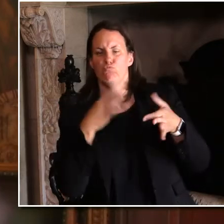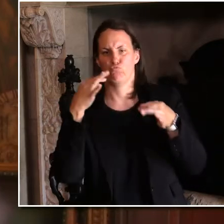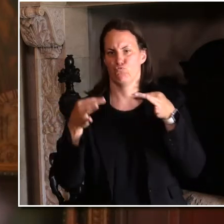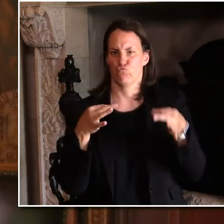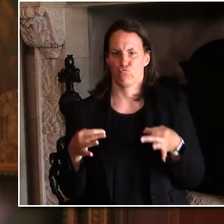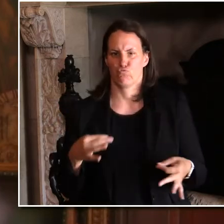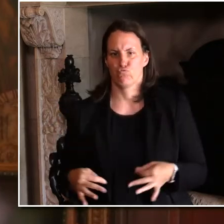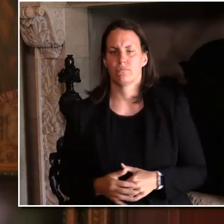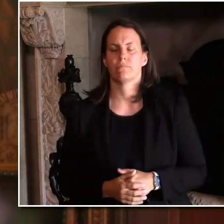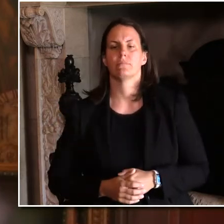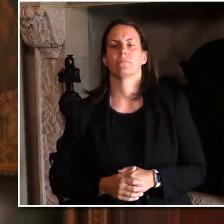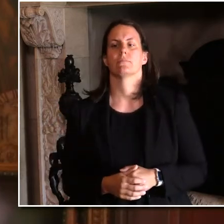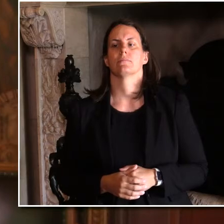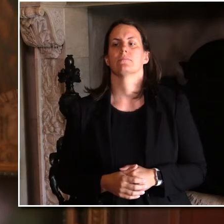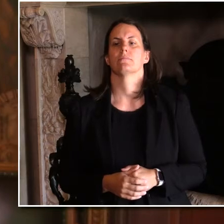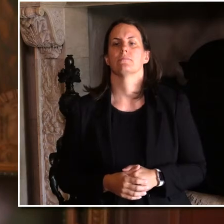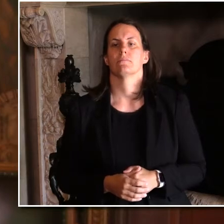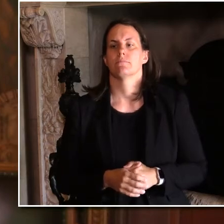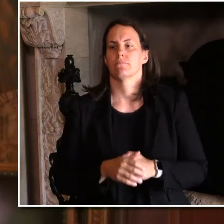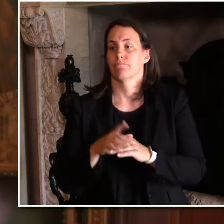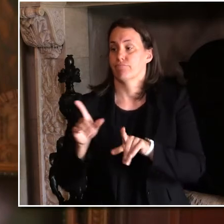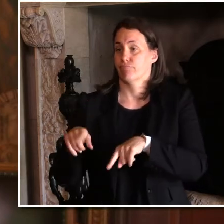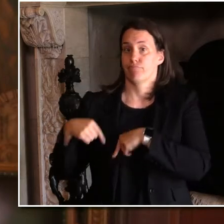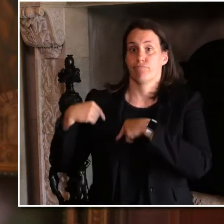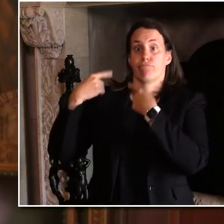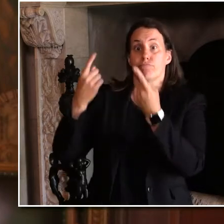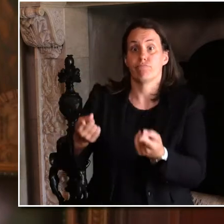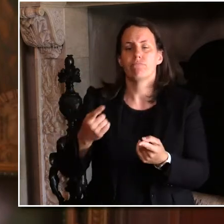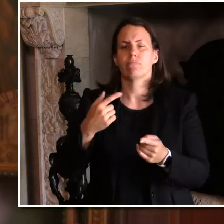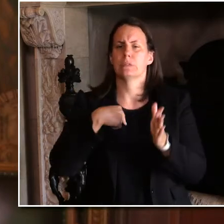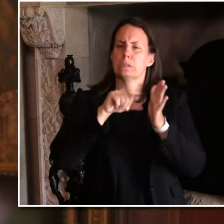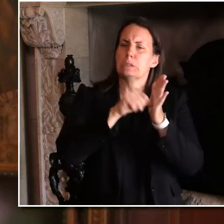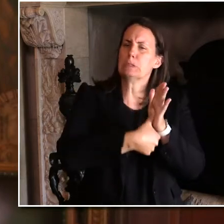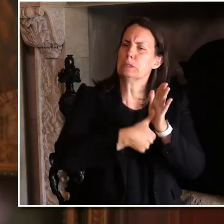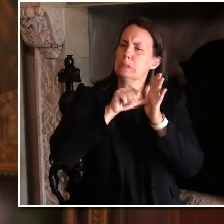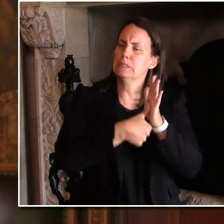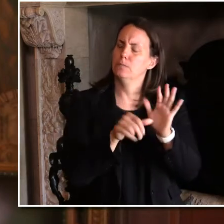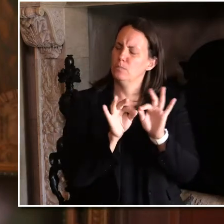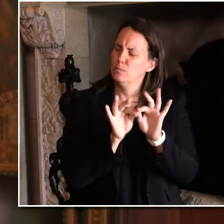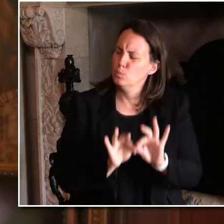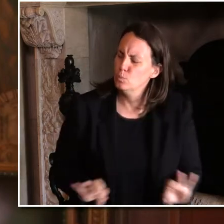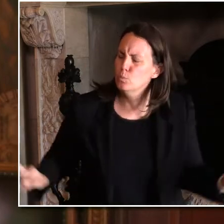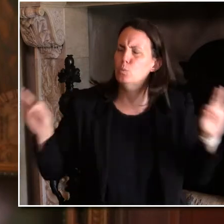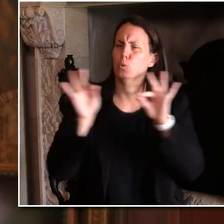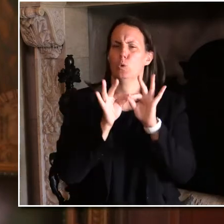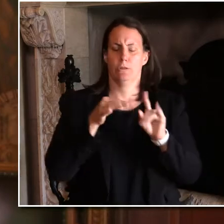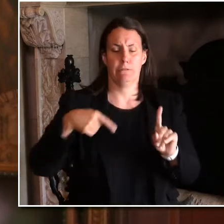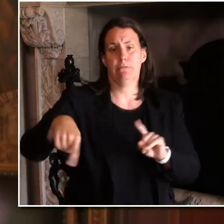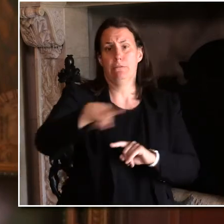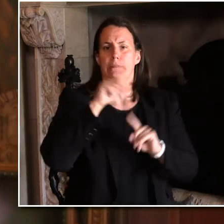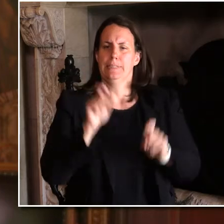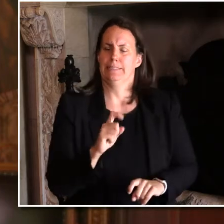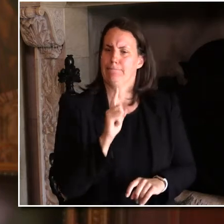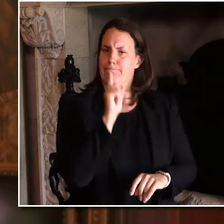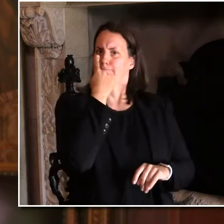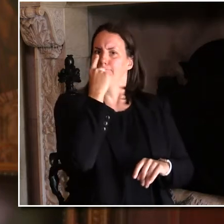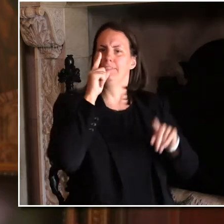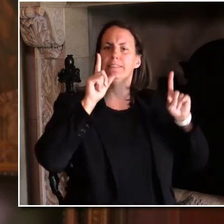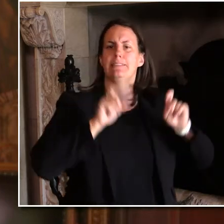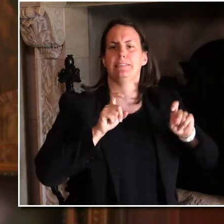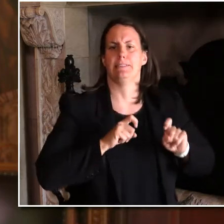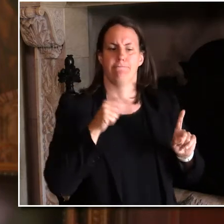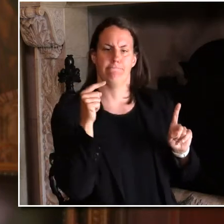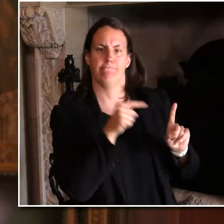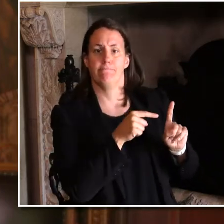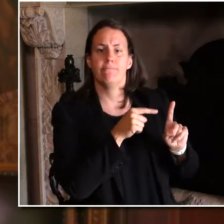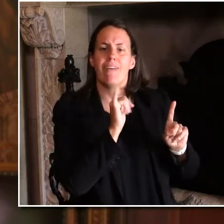great deal about testing for COVID-19 as one of the main and most important elements in our public health response. Generally, when